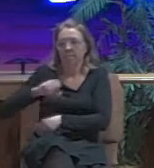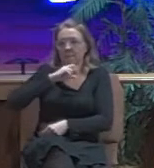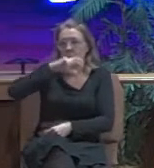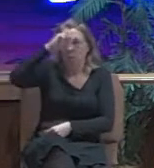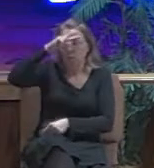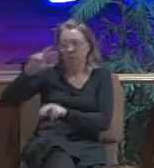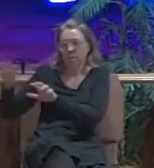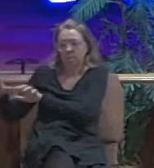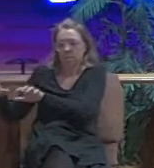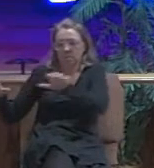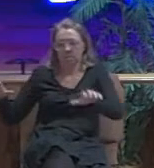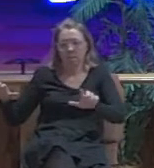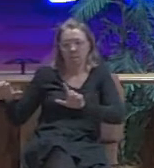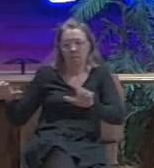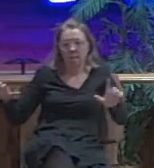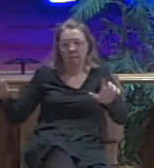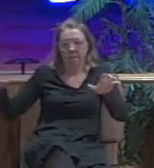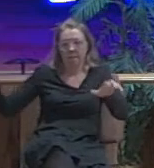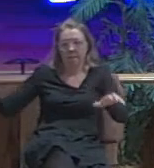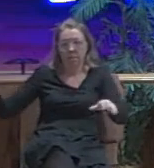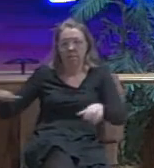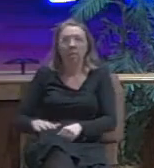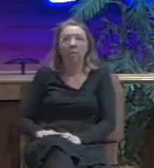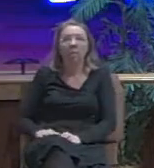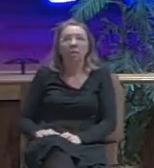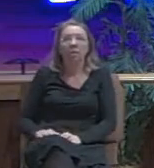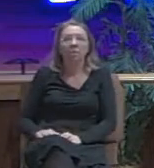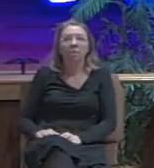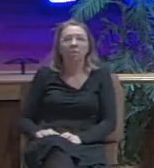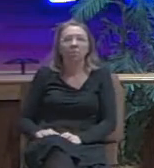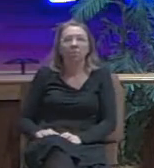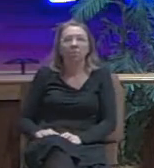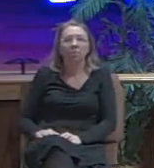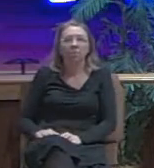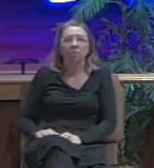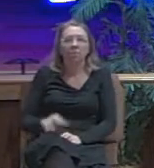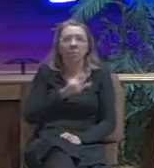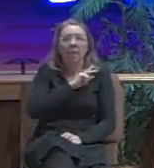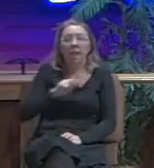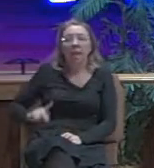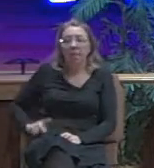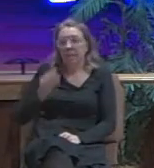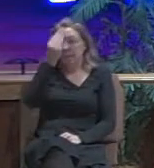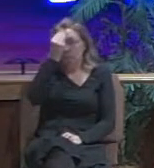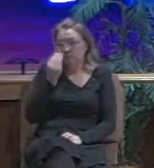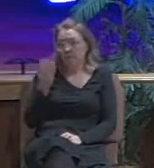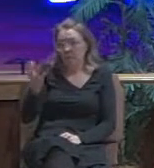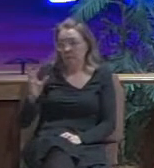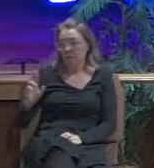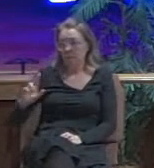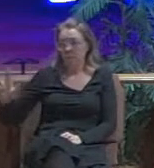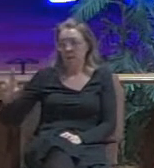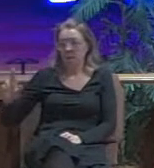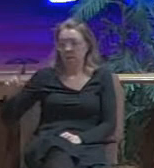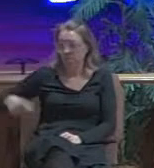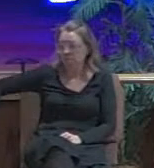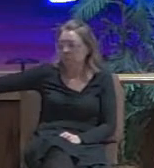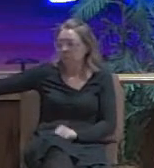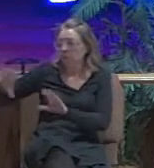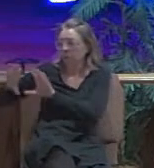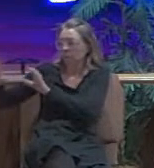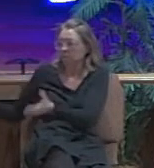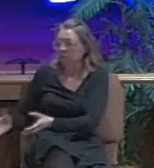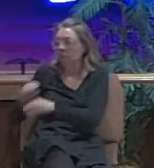king will say to those on his right, Come, you who are blessed by my Father, take